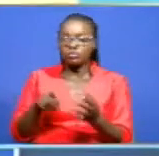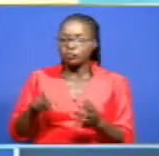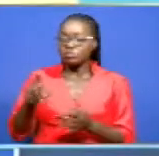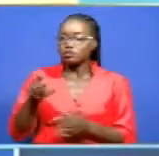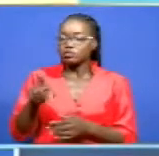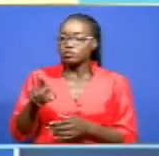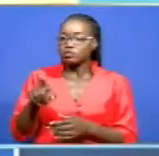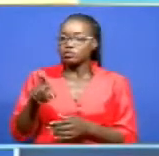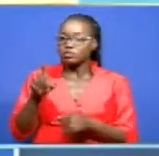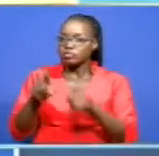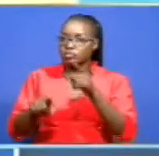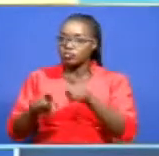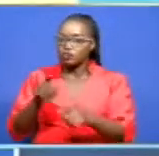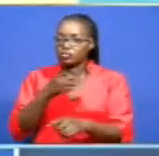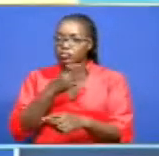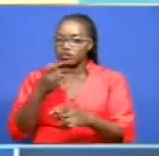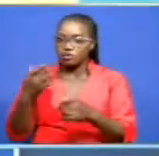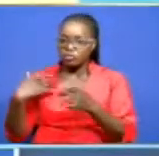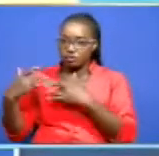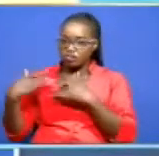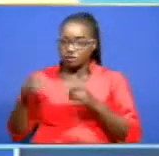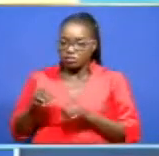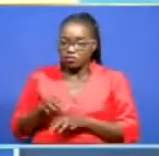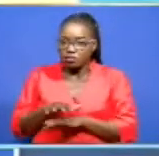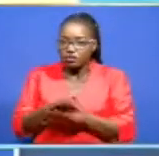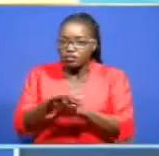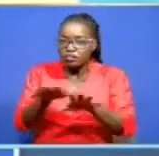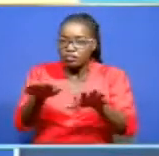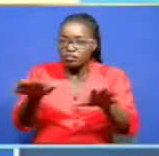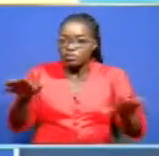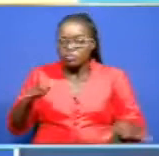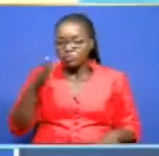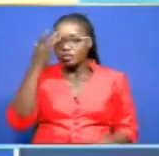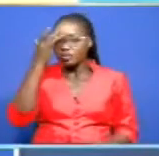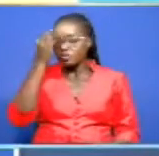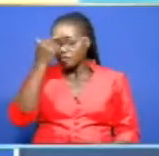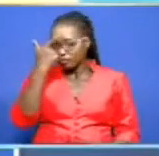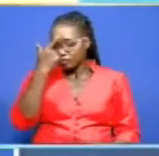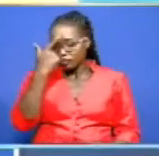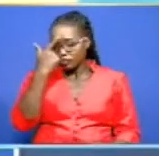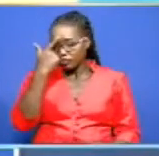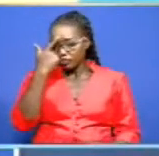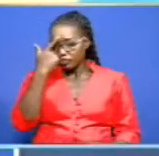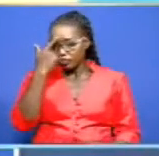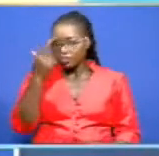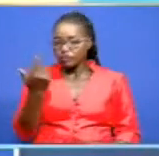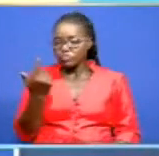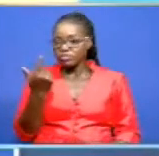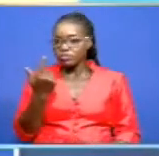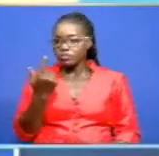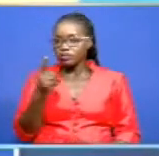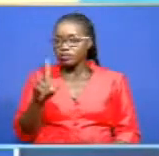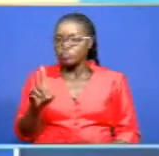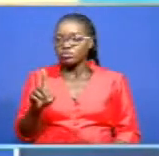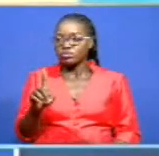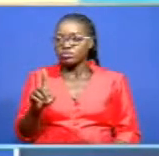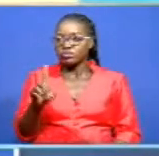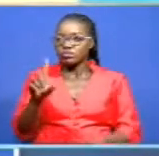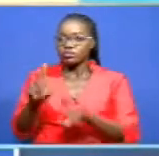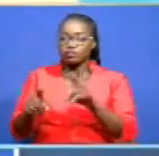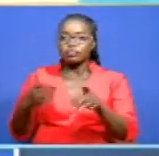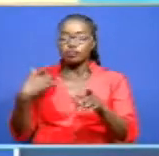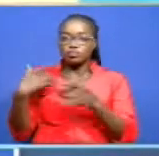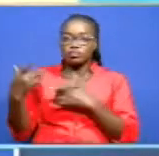is now widely spread in India. One of the sequences was the variant of